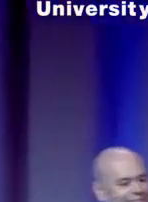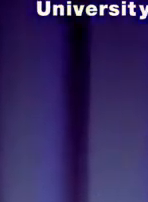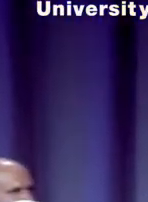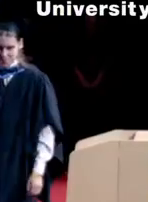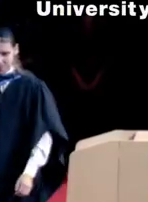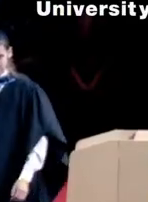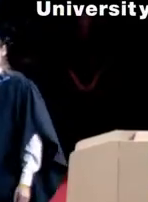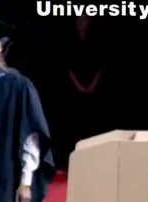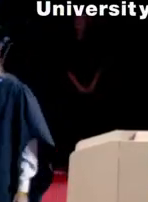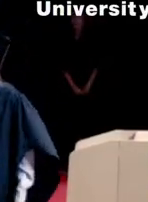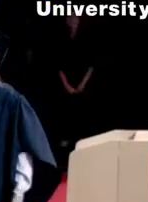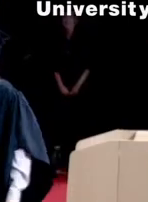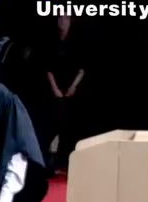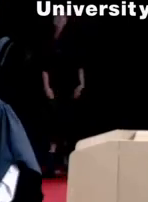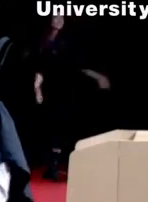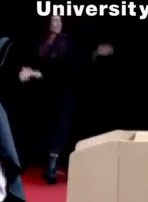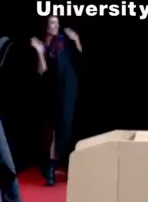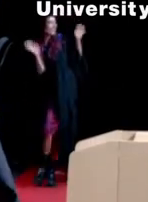Lauren Brooks Hall.